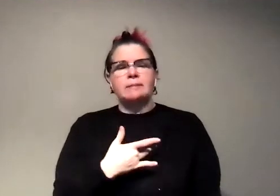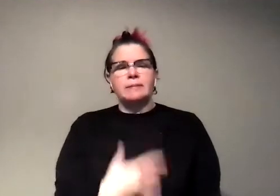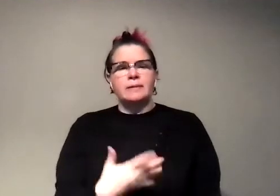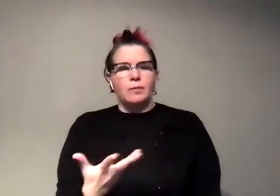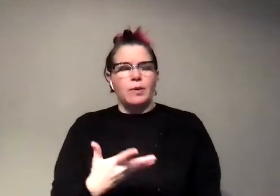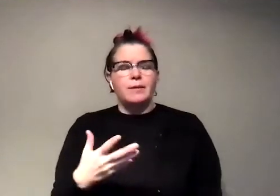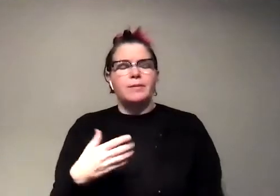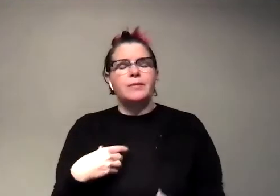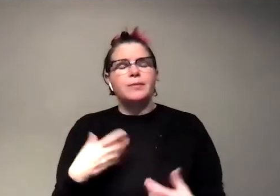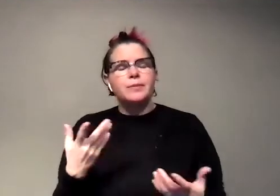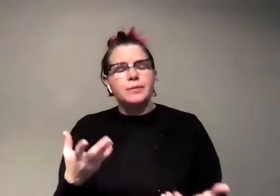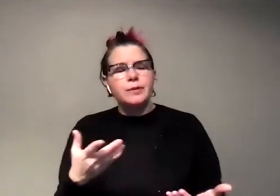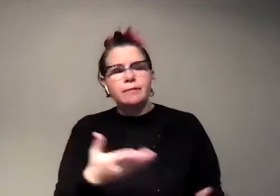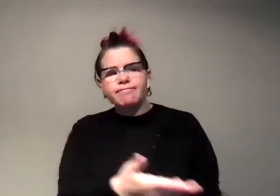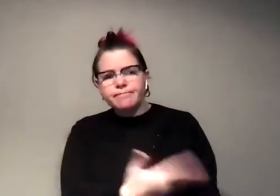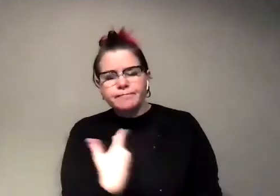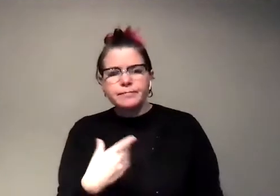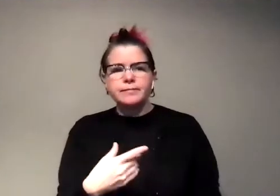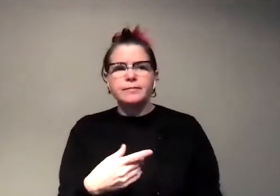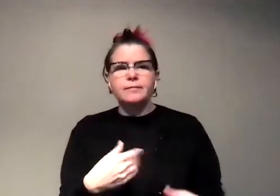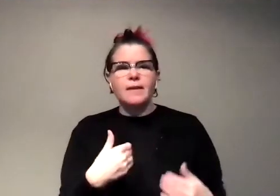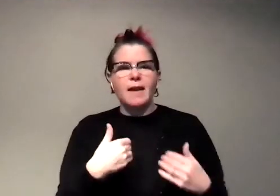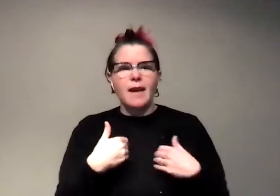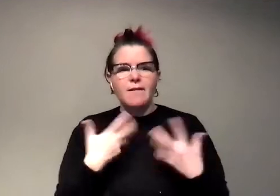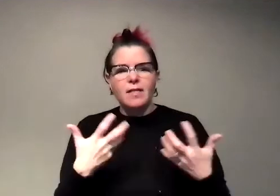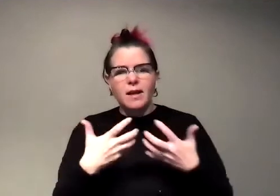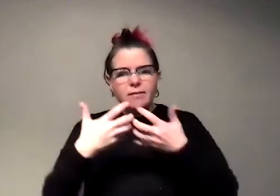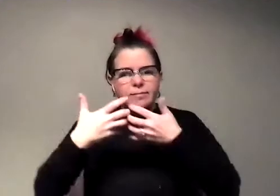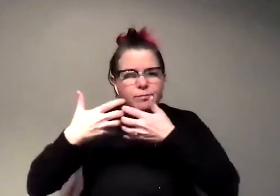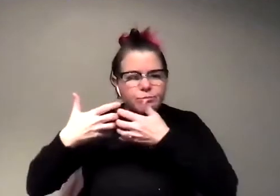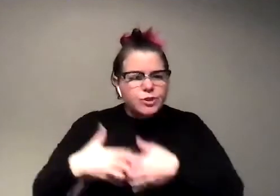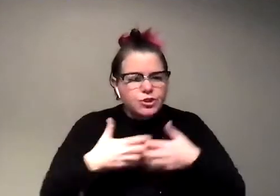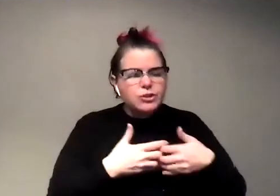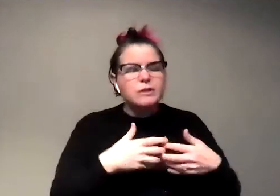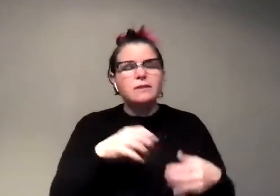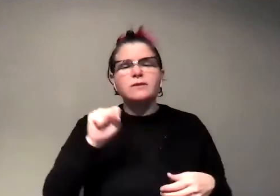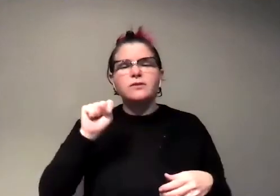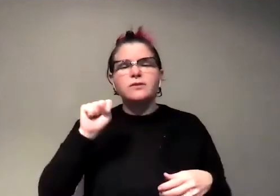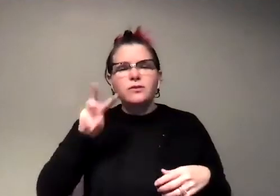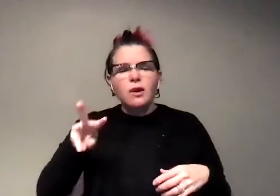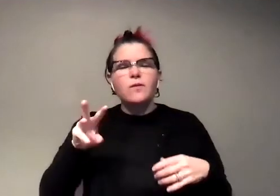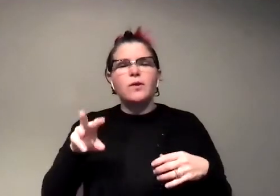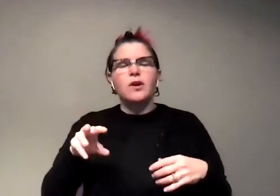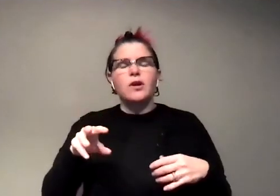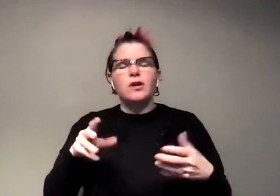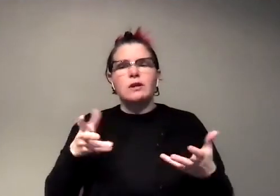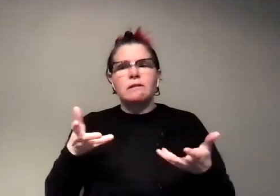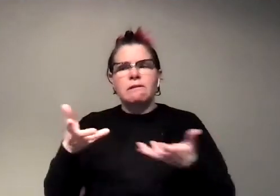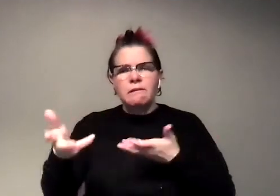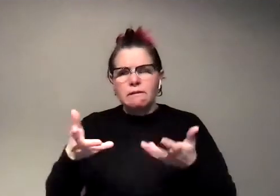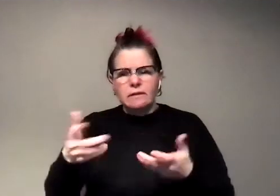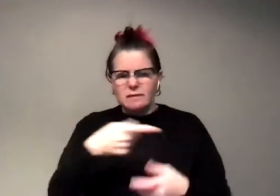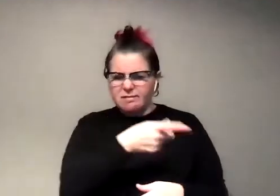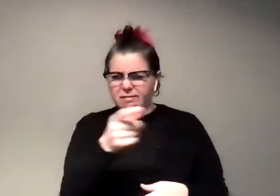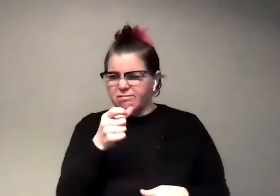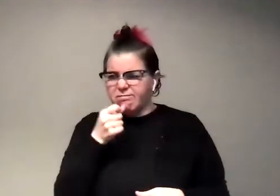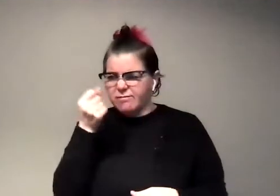us in if they had a bunch of machines and a software and they didn't quite understand what they